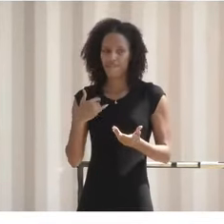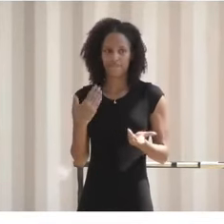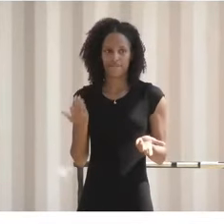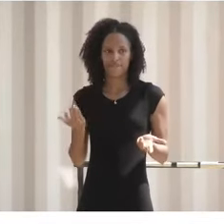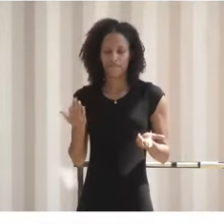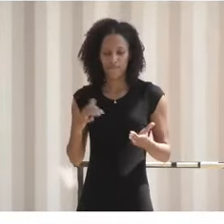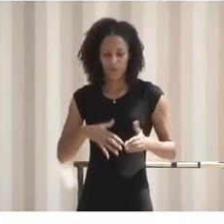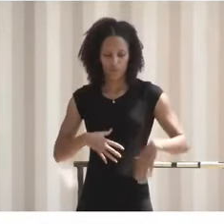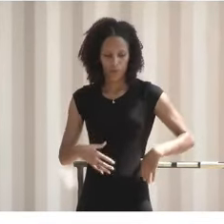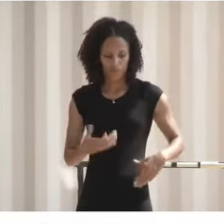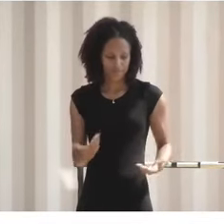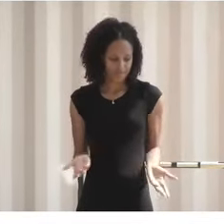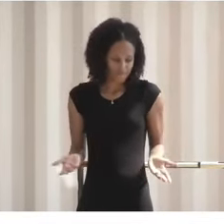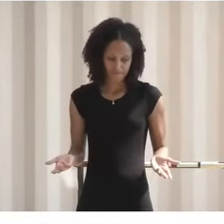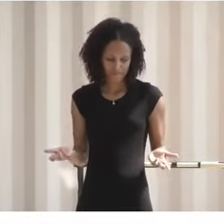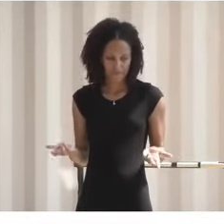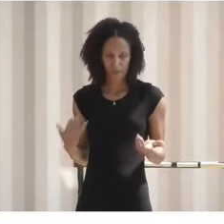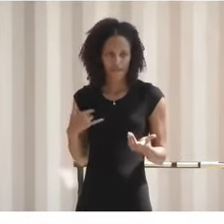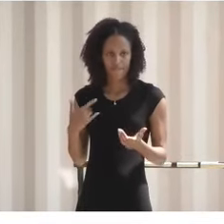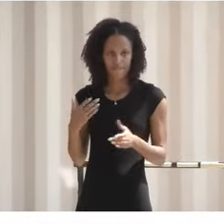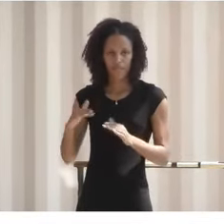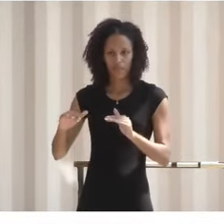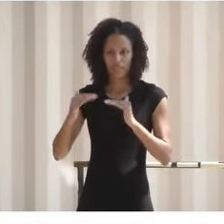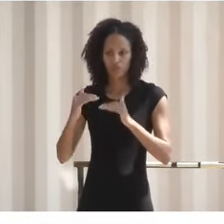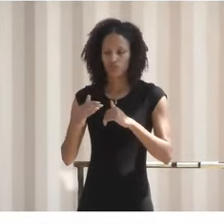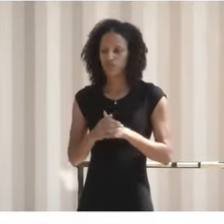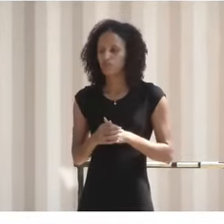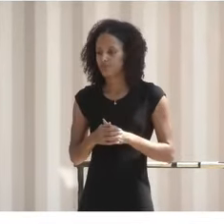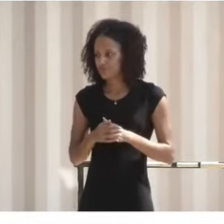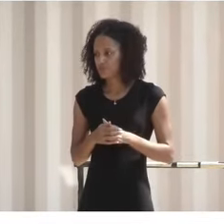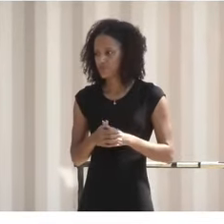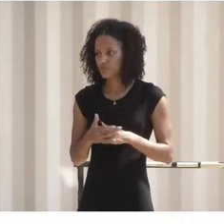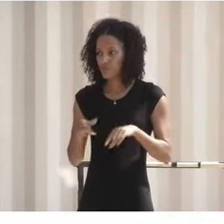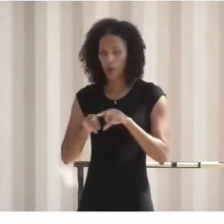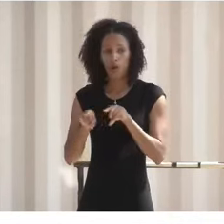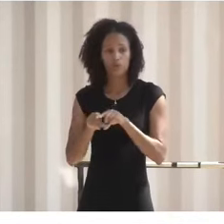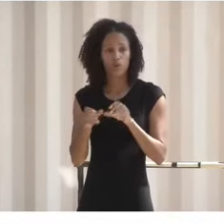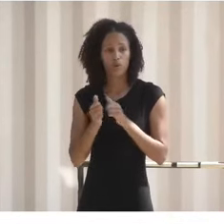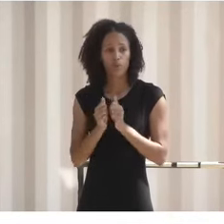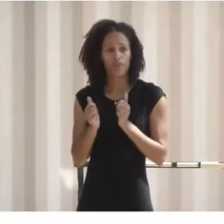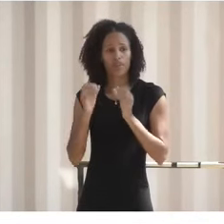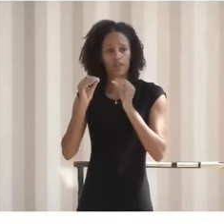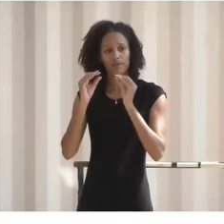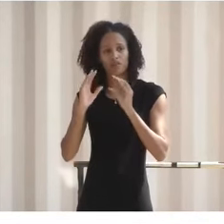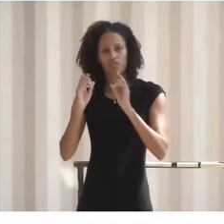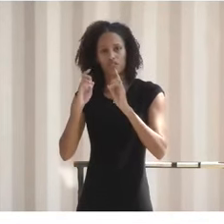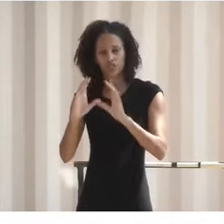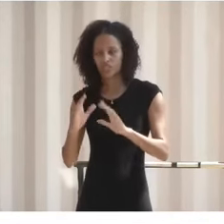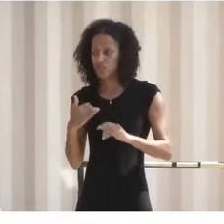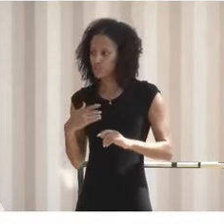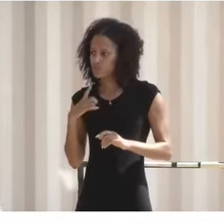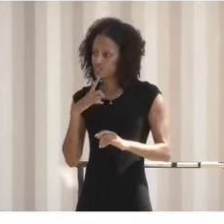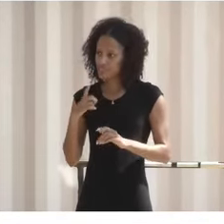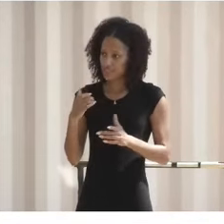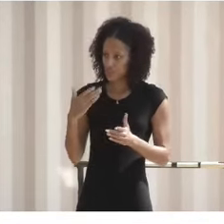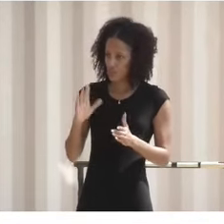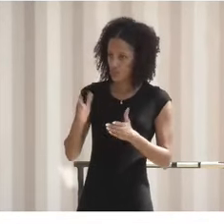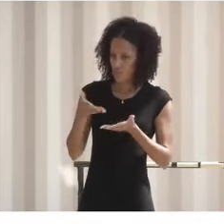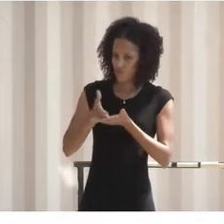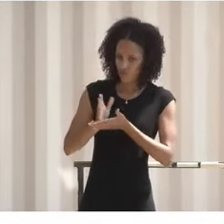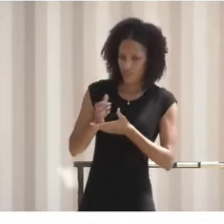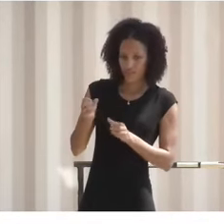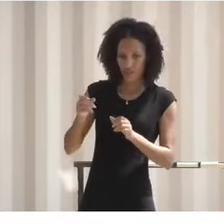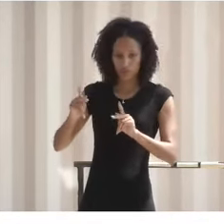gets pregnant. And of course, without education or without, if you cannot read and write, your opportunities of